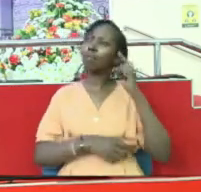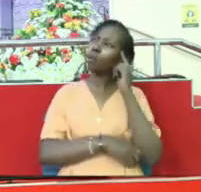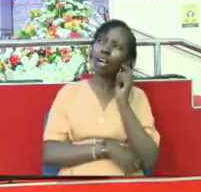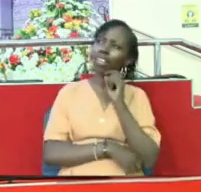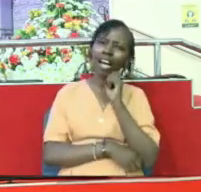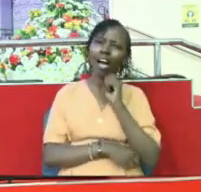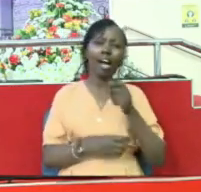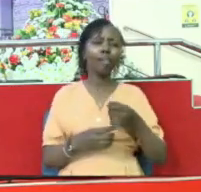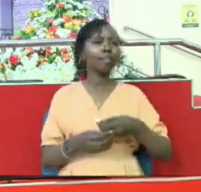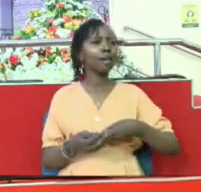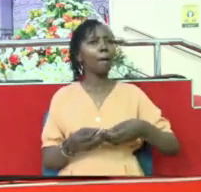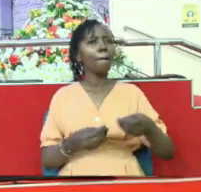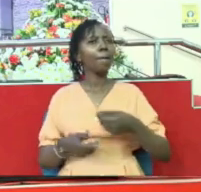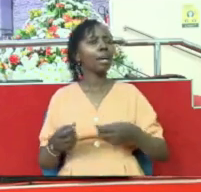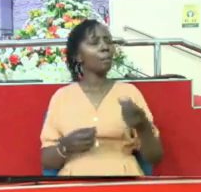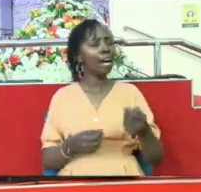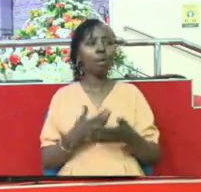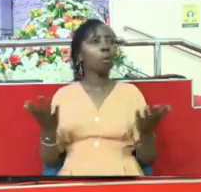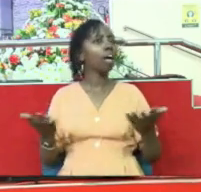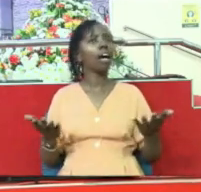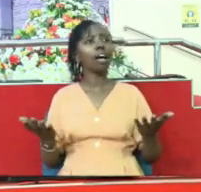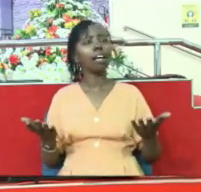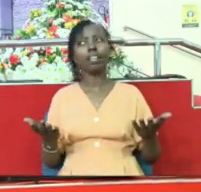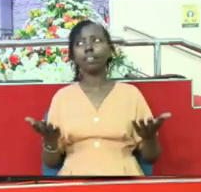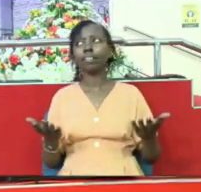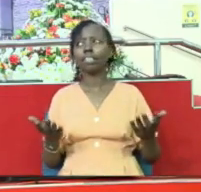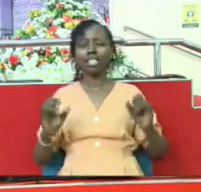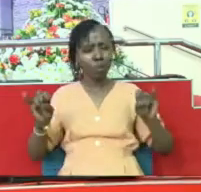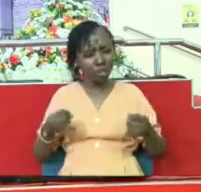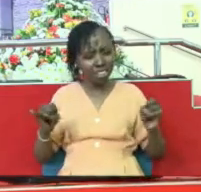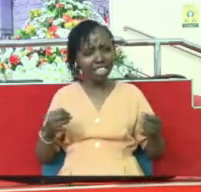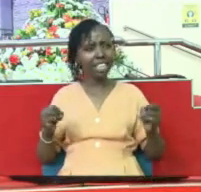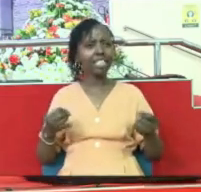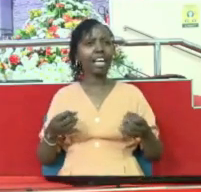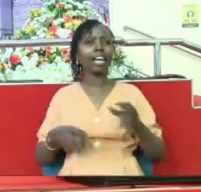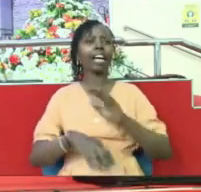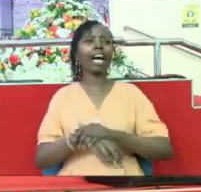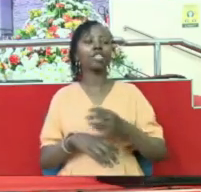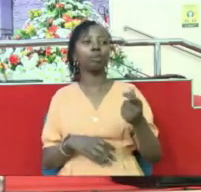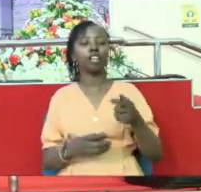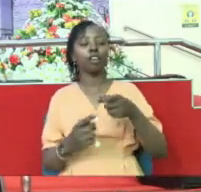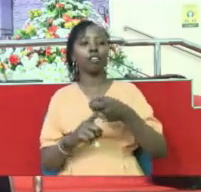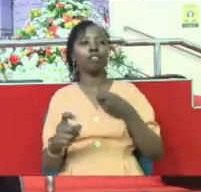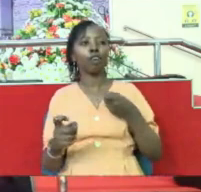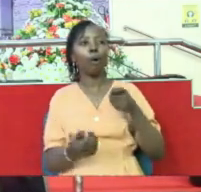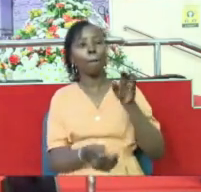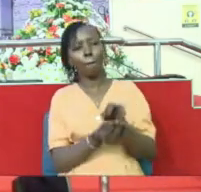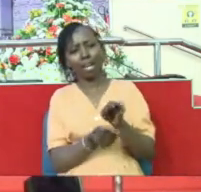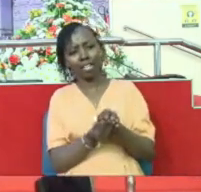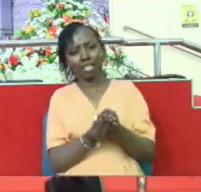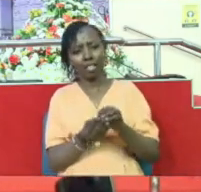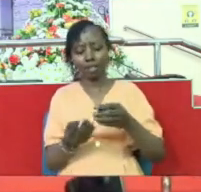mbili, tununue mbili. Let's buy two of them. Then we try to borrow money. Tukawa tunaomba hela. We filled in